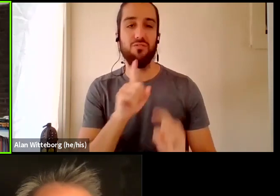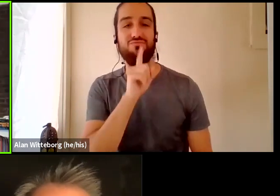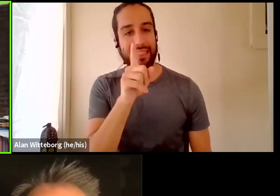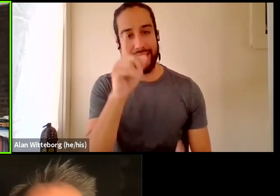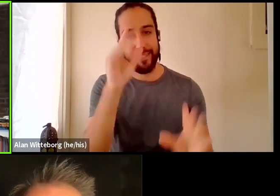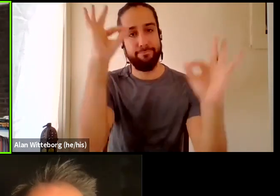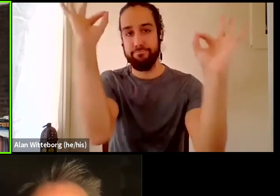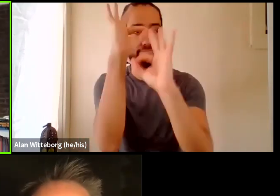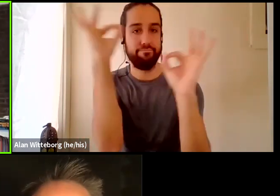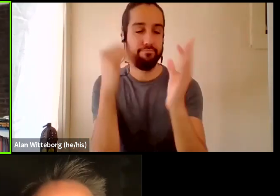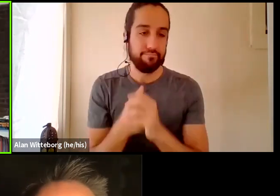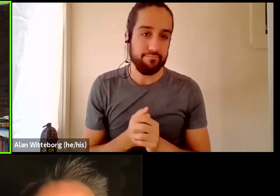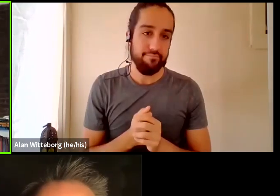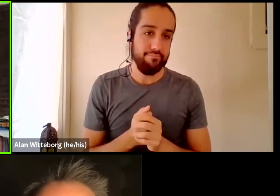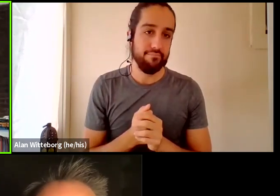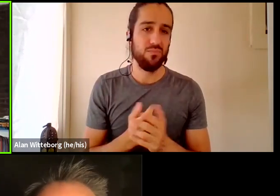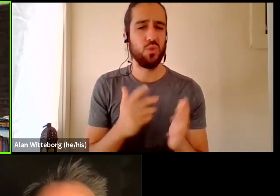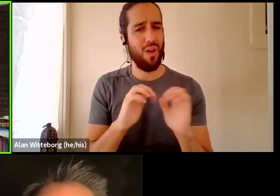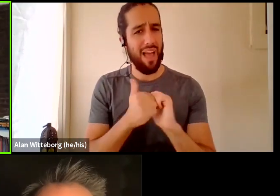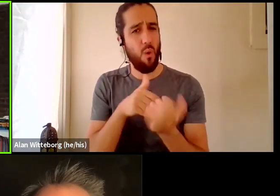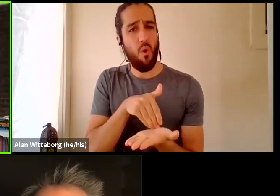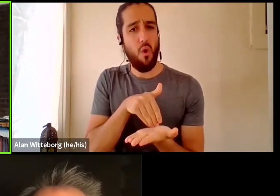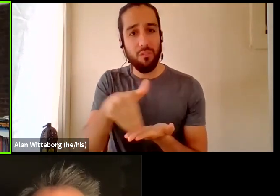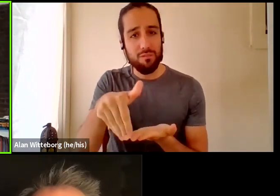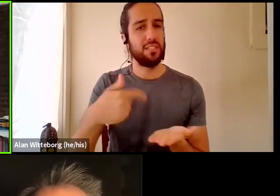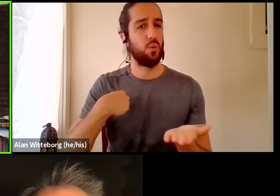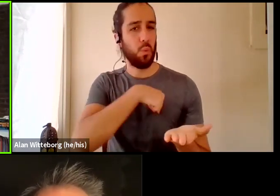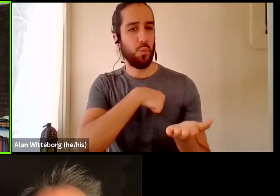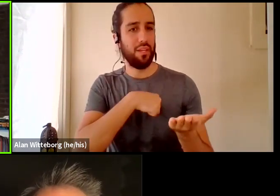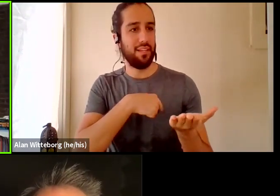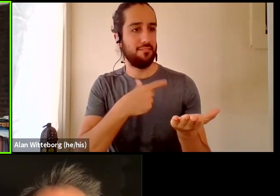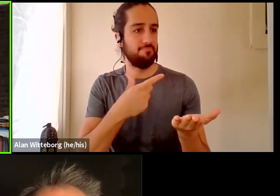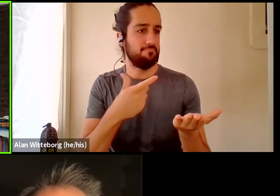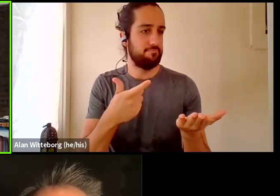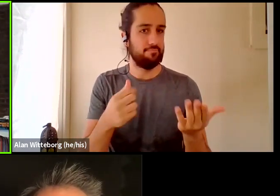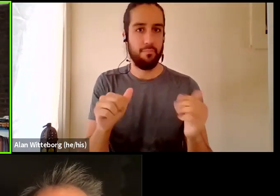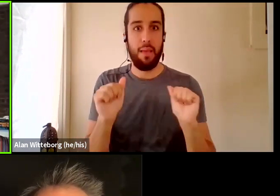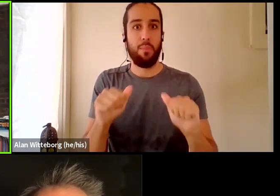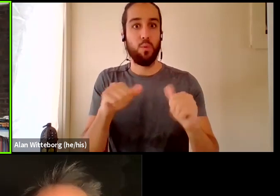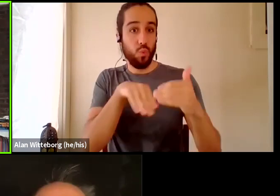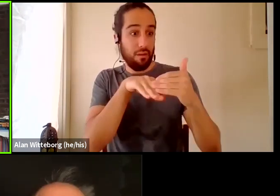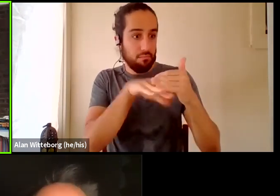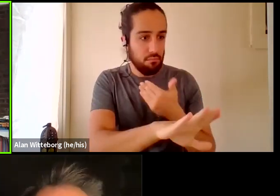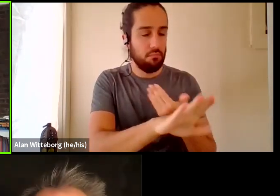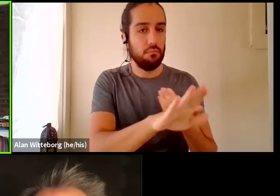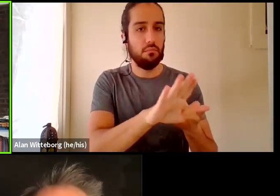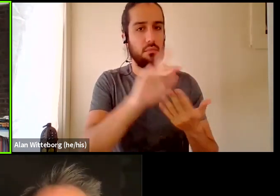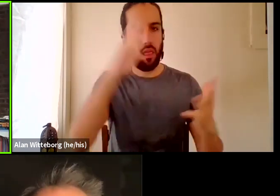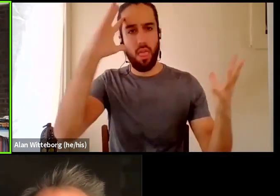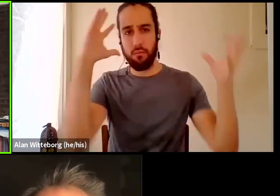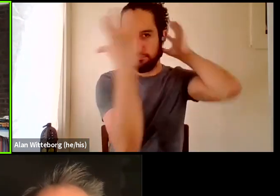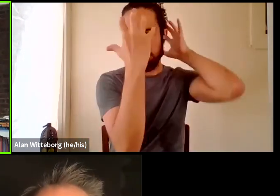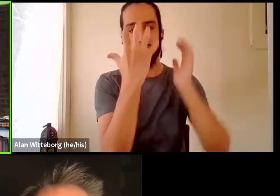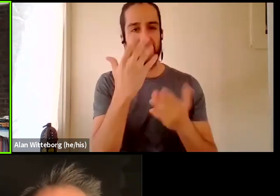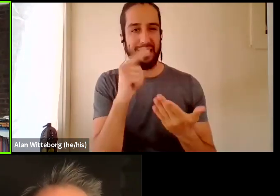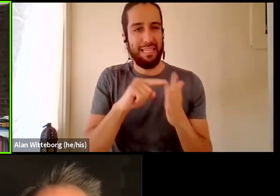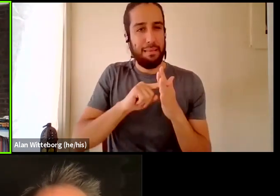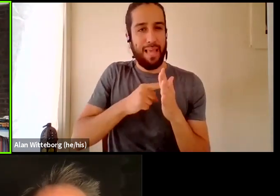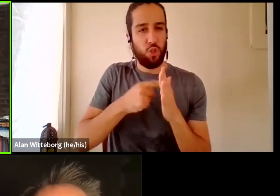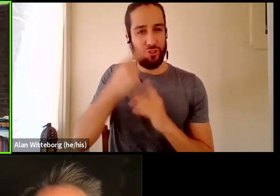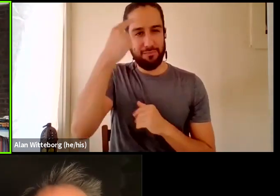so how often do we get to be in a beginner's mind? I had, and